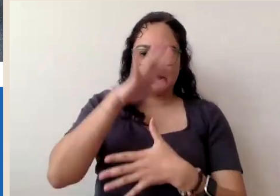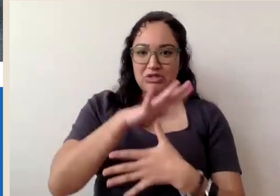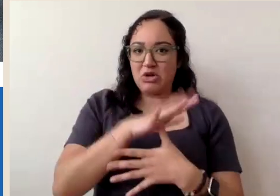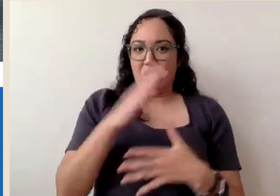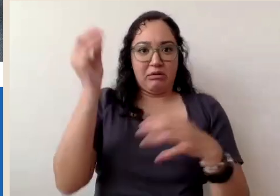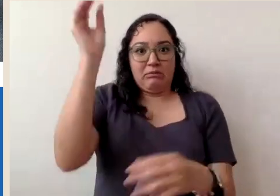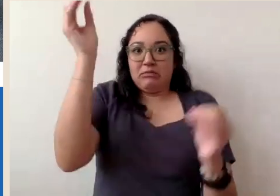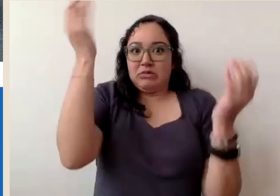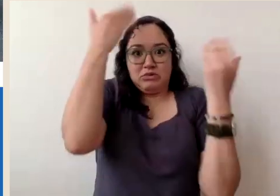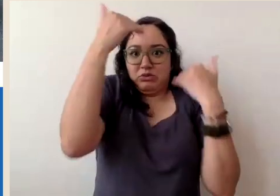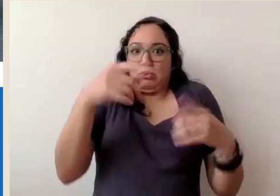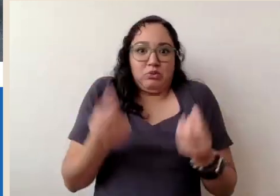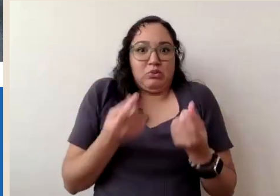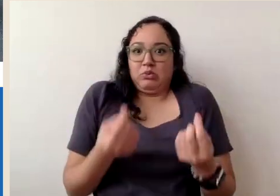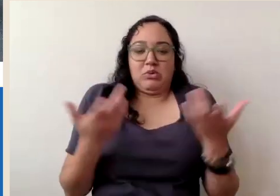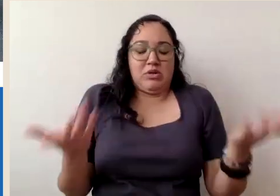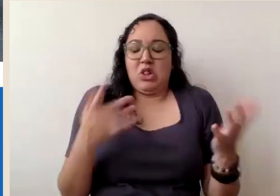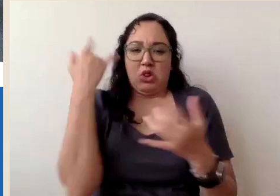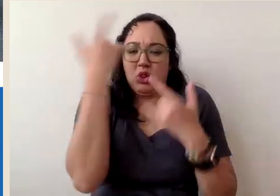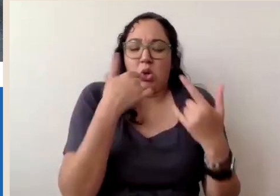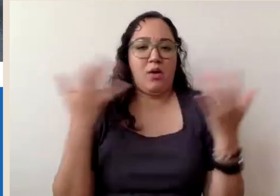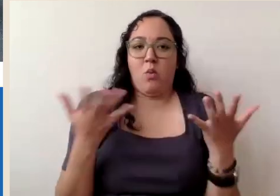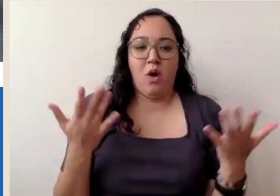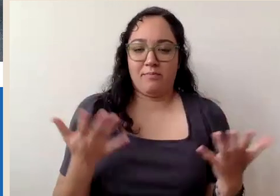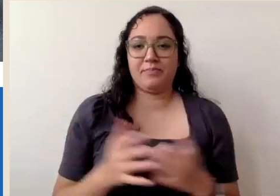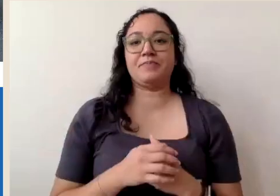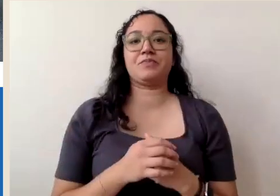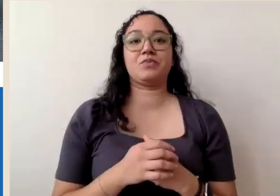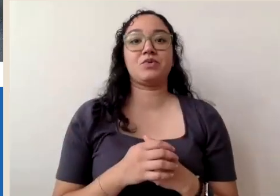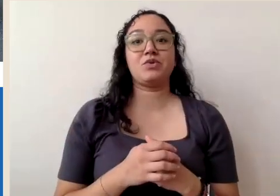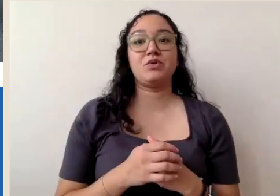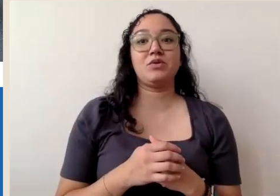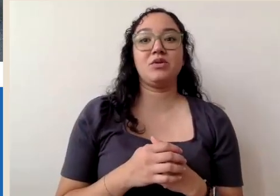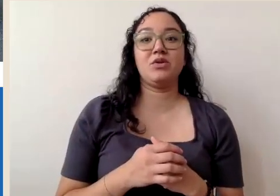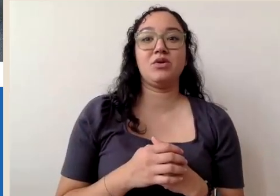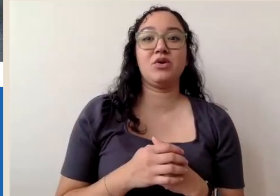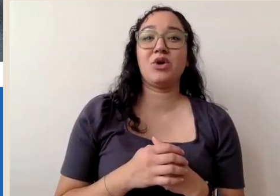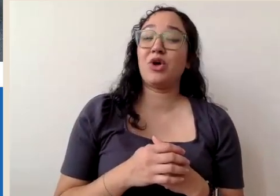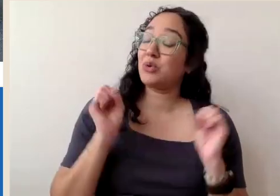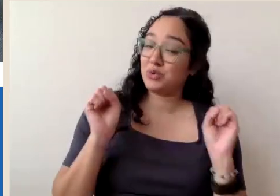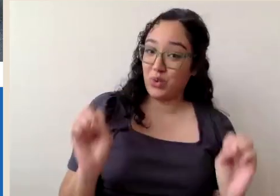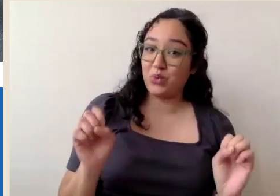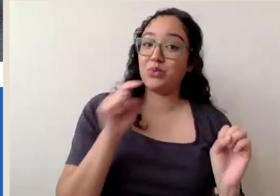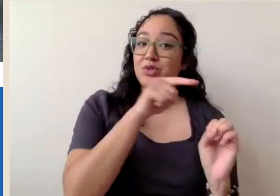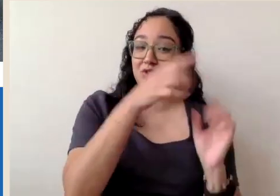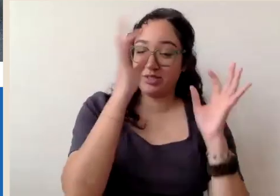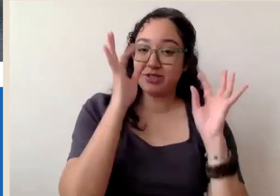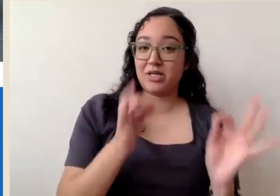and she had no idea what to do. She had no idea what that was going to look like. And so she decided